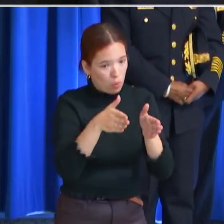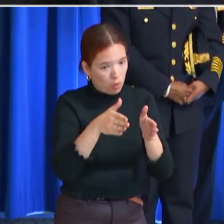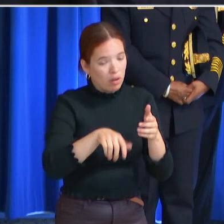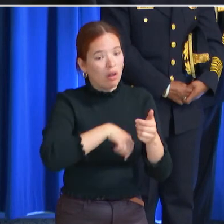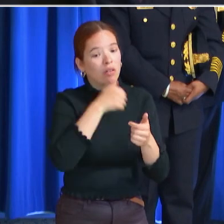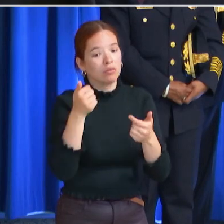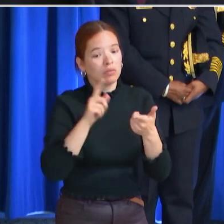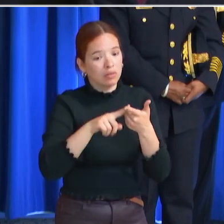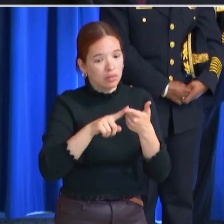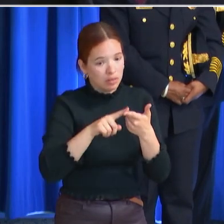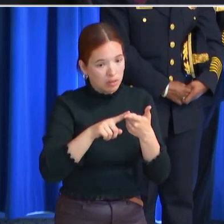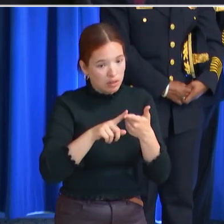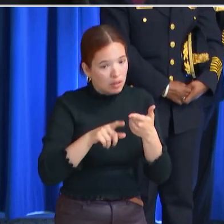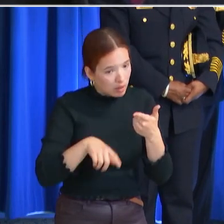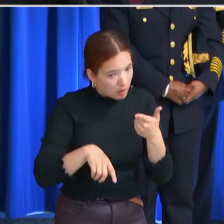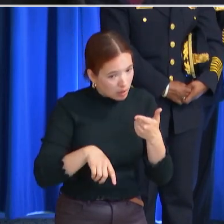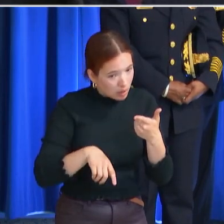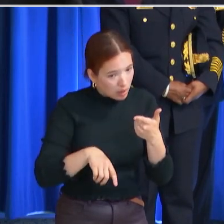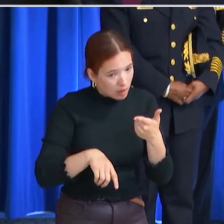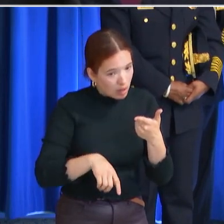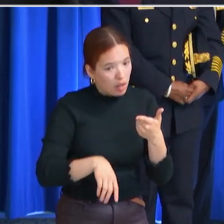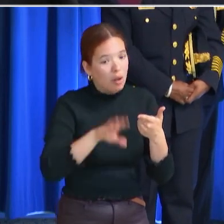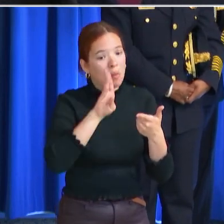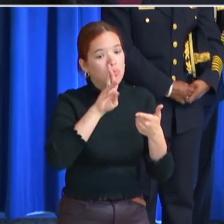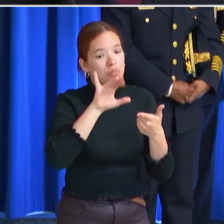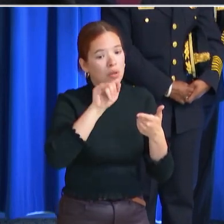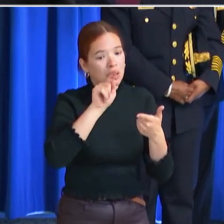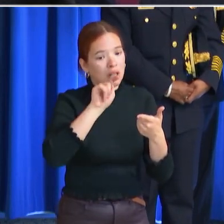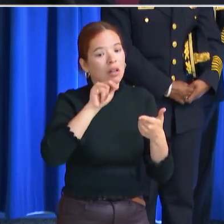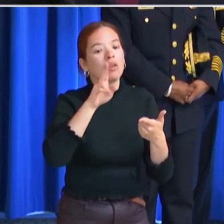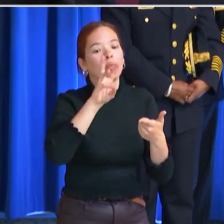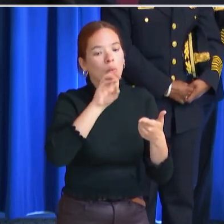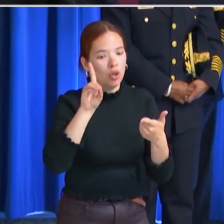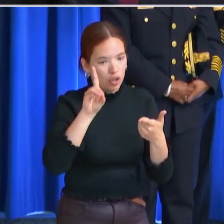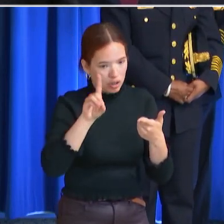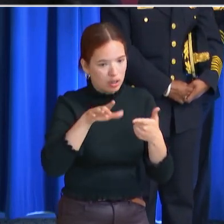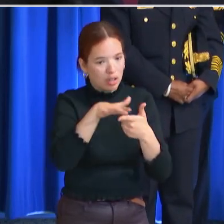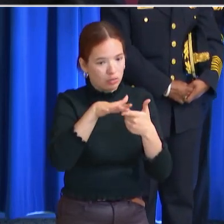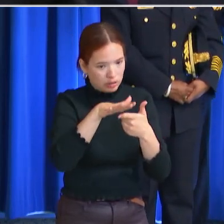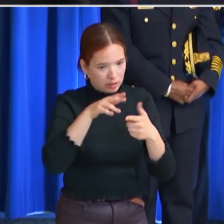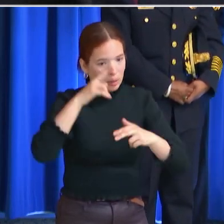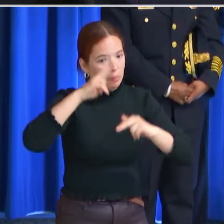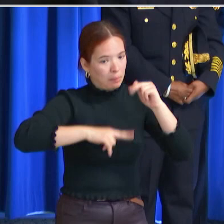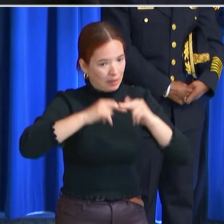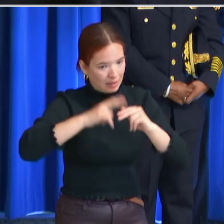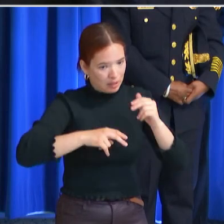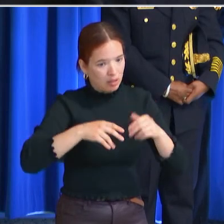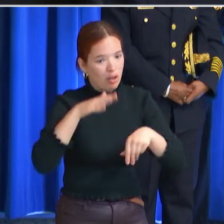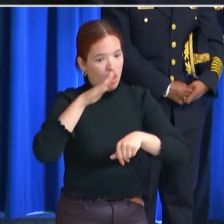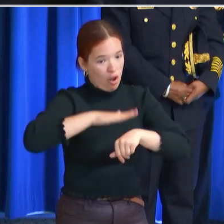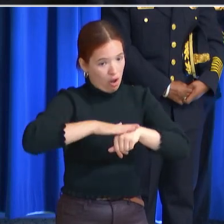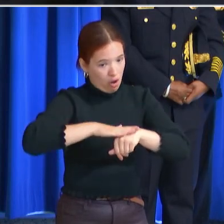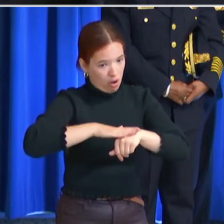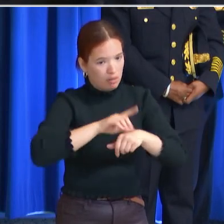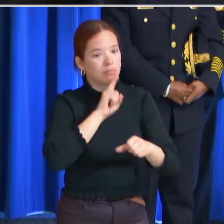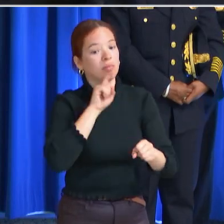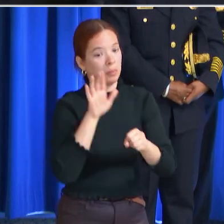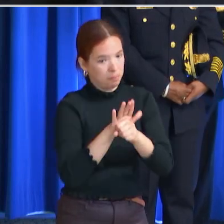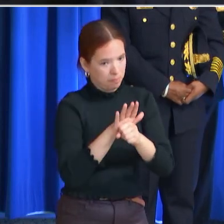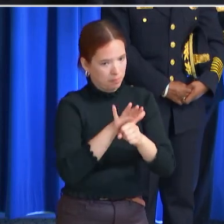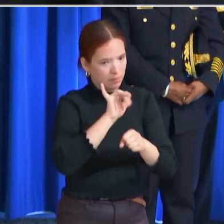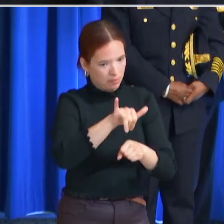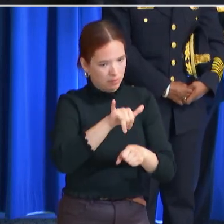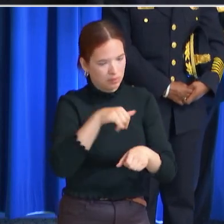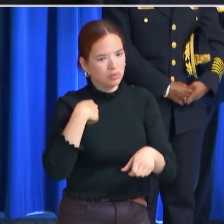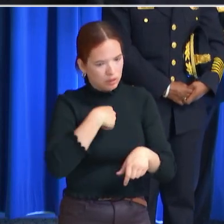on this. And this is just really a continuation of that promise to community to make sure that we are actually engaged in the